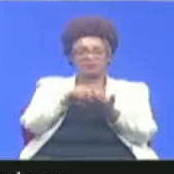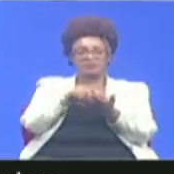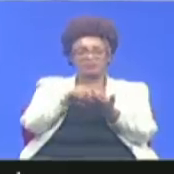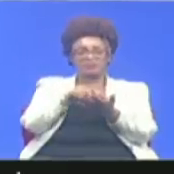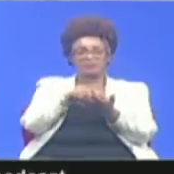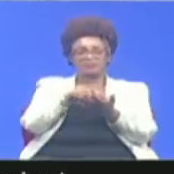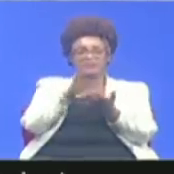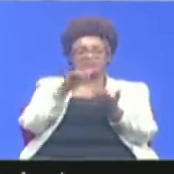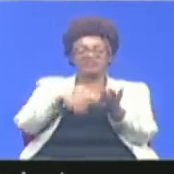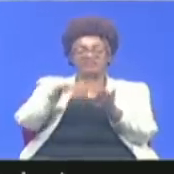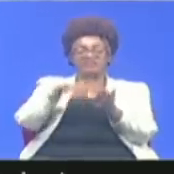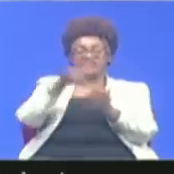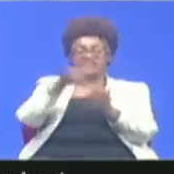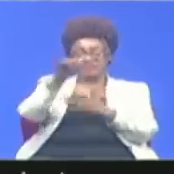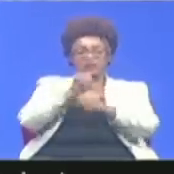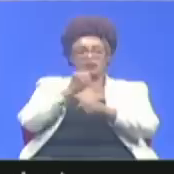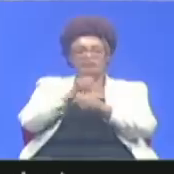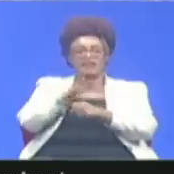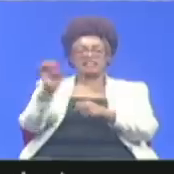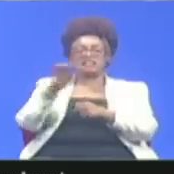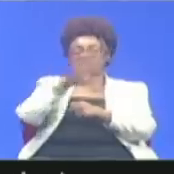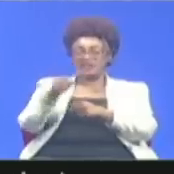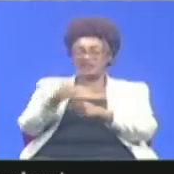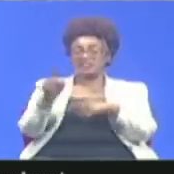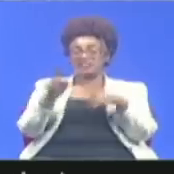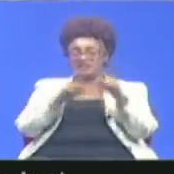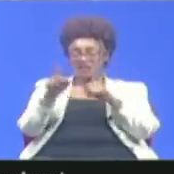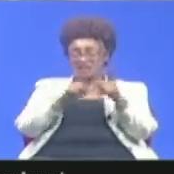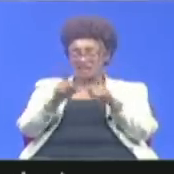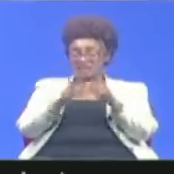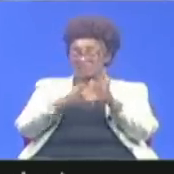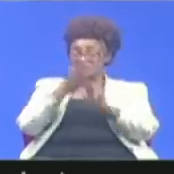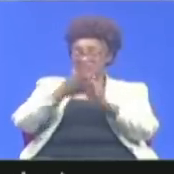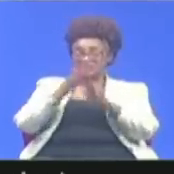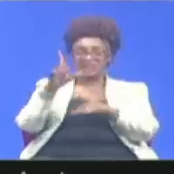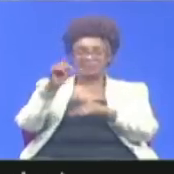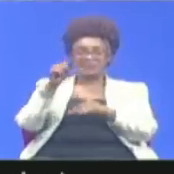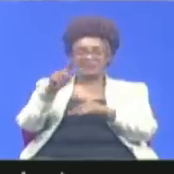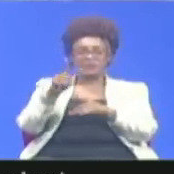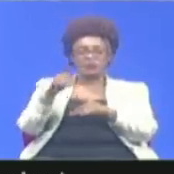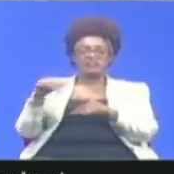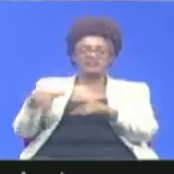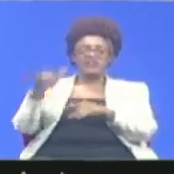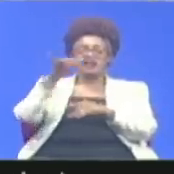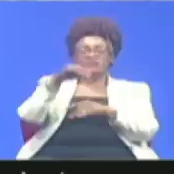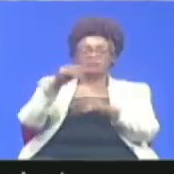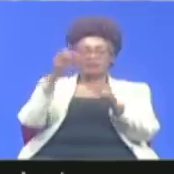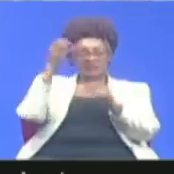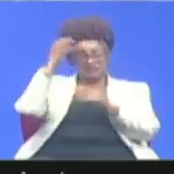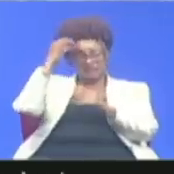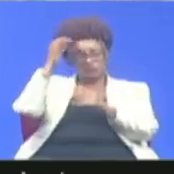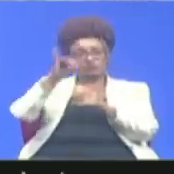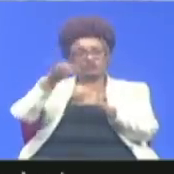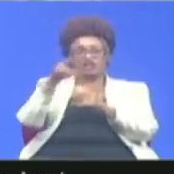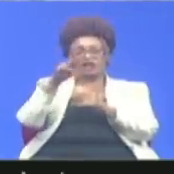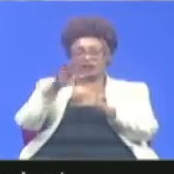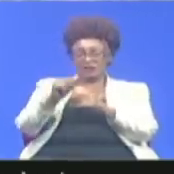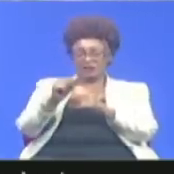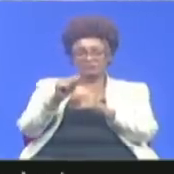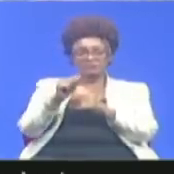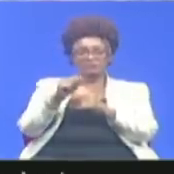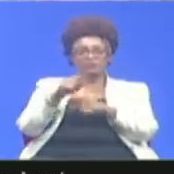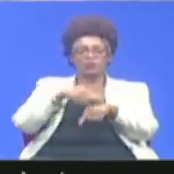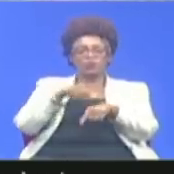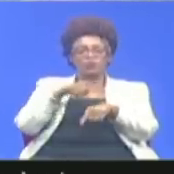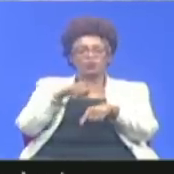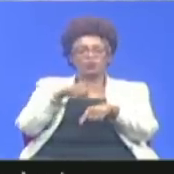The flight operated by the East African Safari Express Limited was flying from Kitale to the Jomo Kenyatta International Airport when